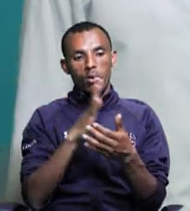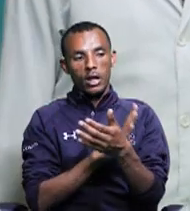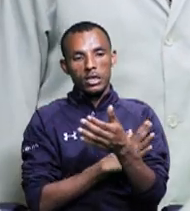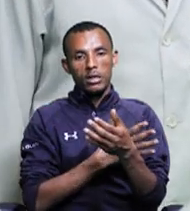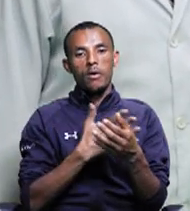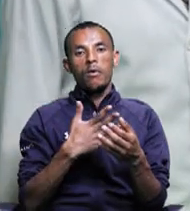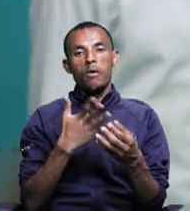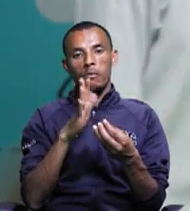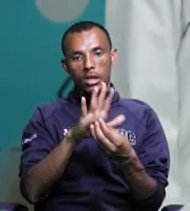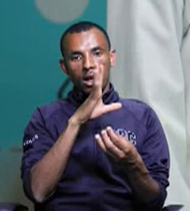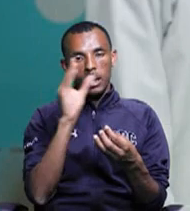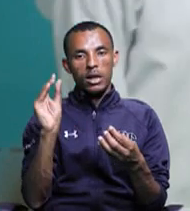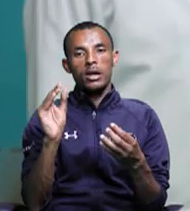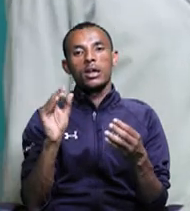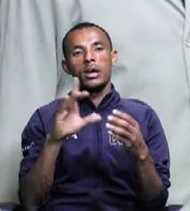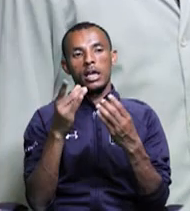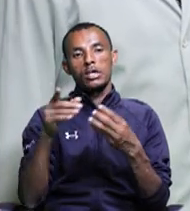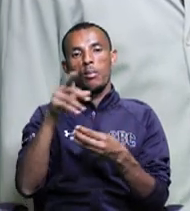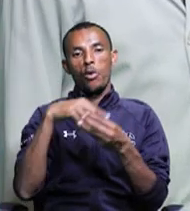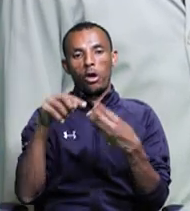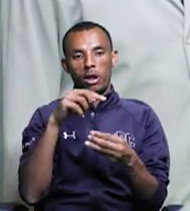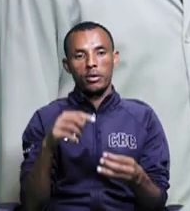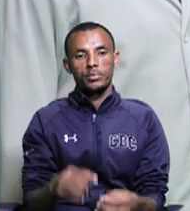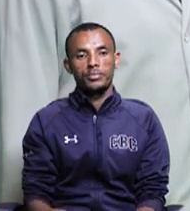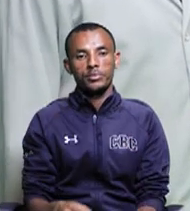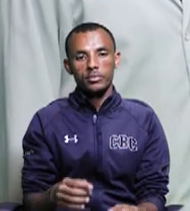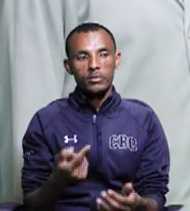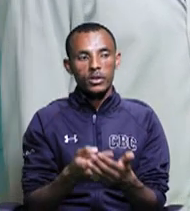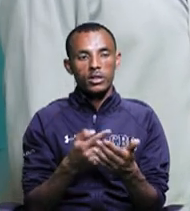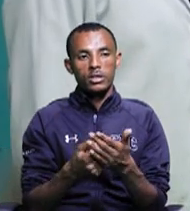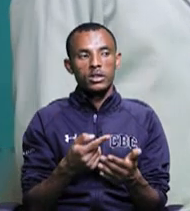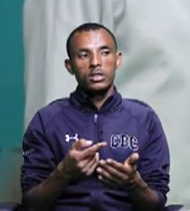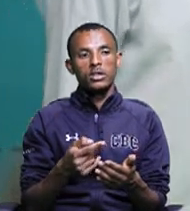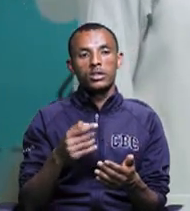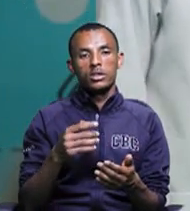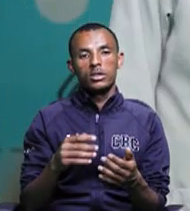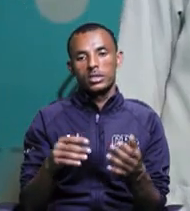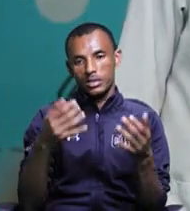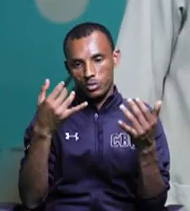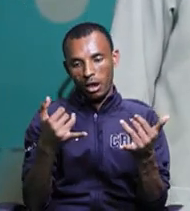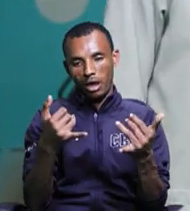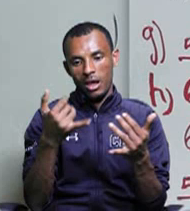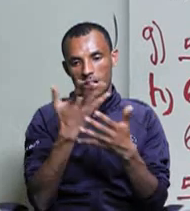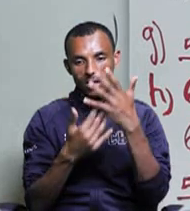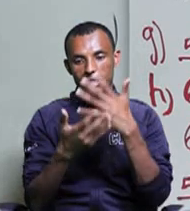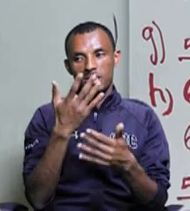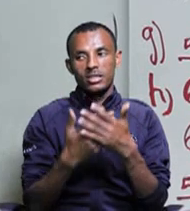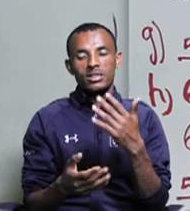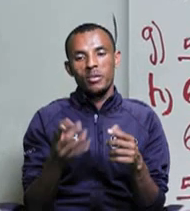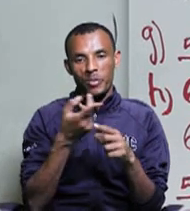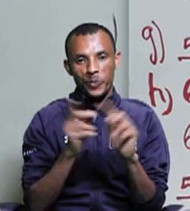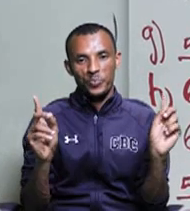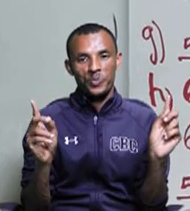correction factors, class boundaries will come. That is the whole for today's discussion.